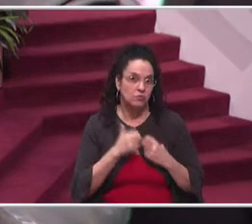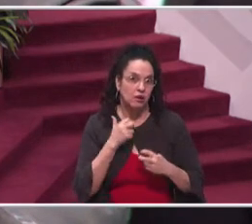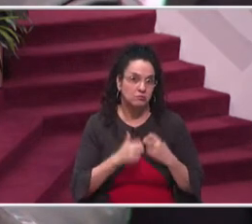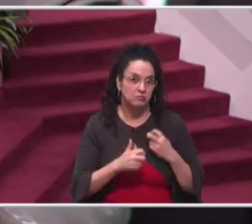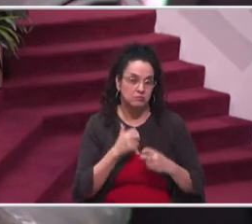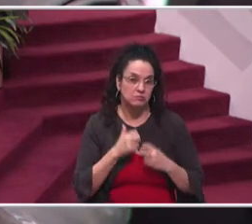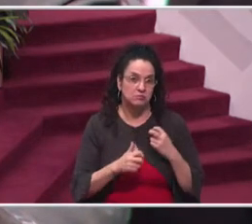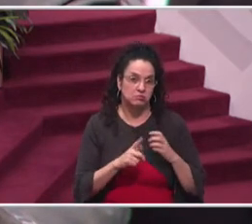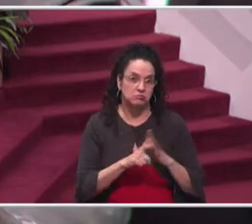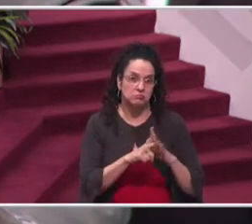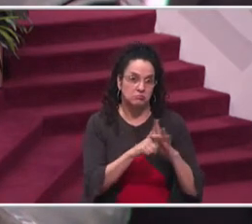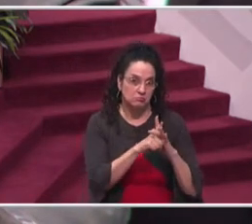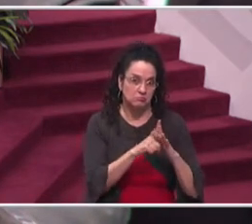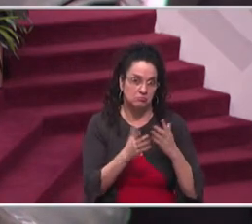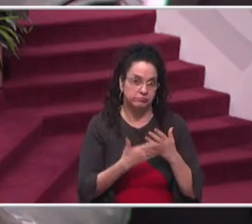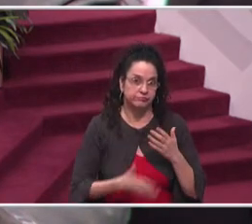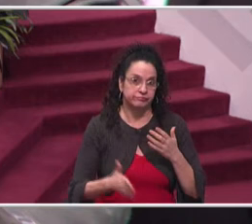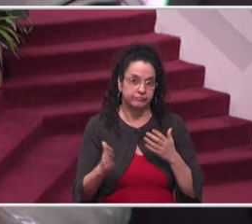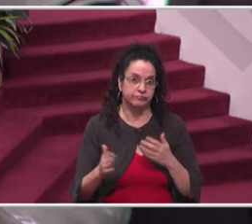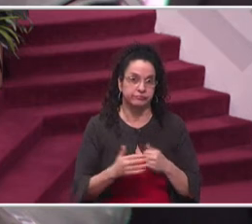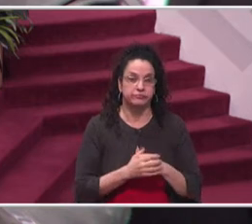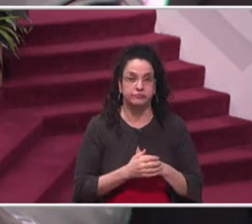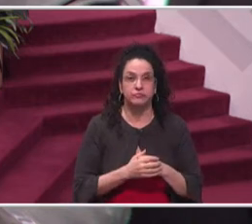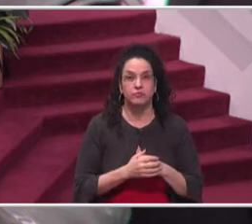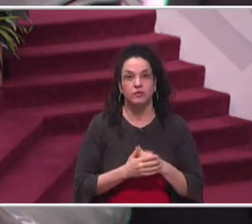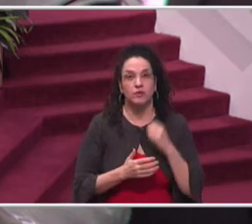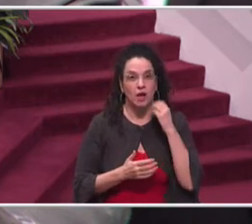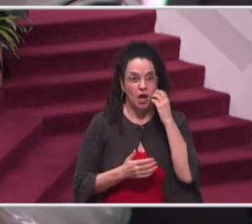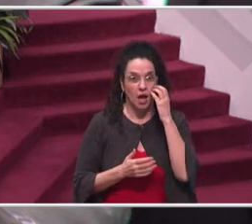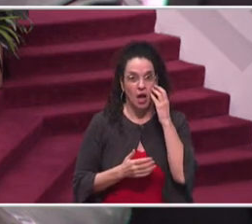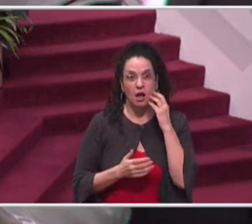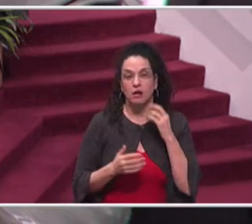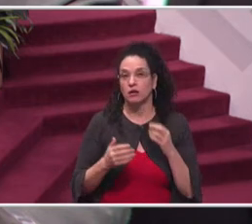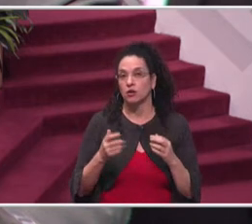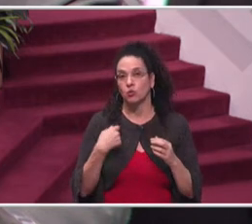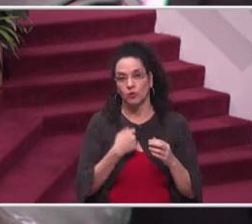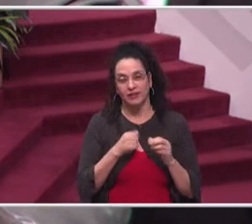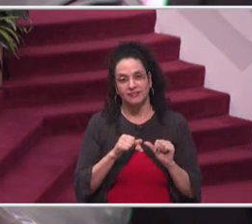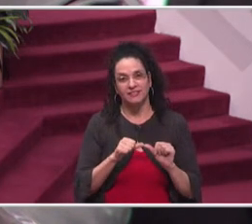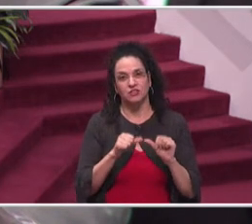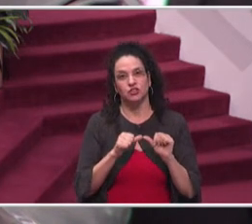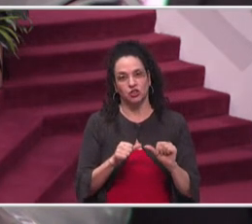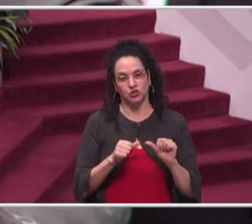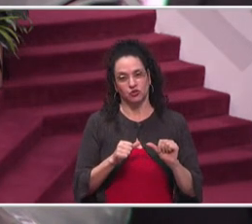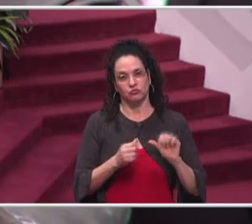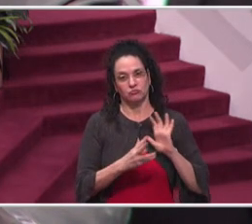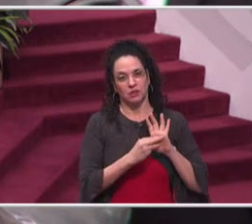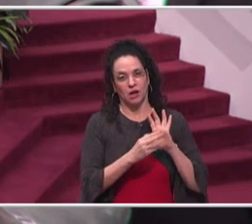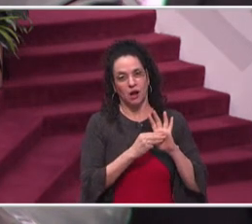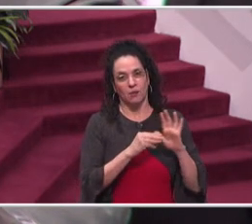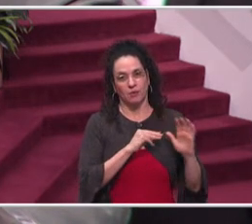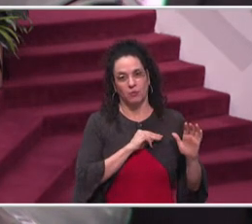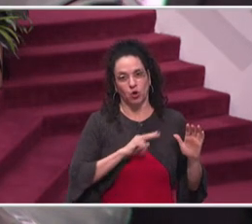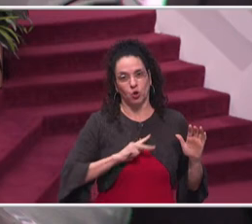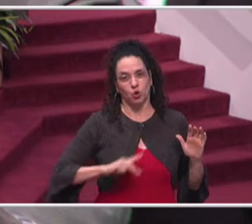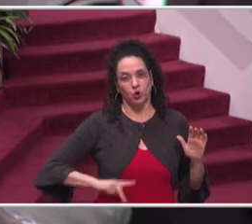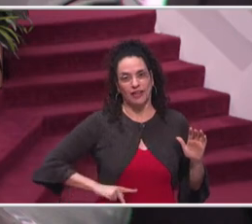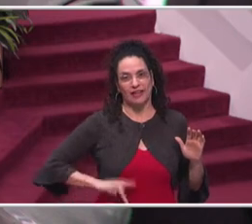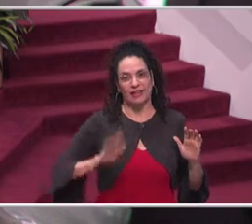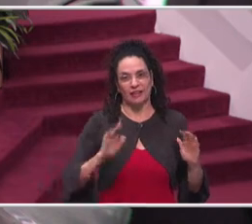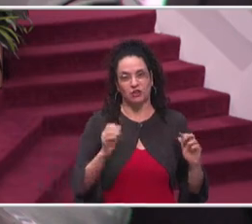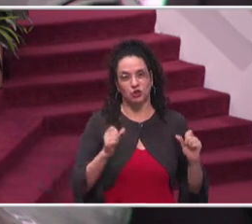believe May we have the courage of Dr. King as we continue to stand up for justice, reconciliation, and truth, despite of challenge